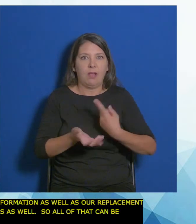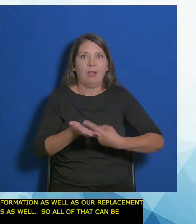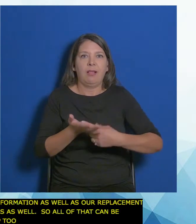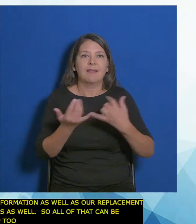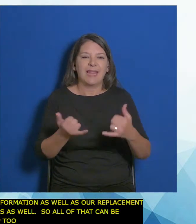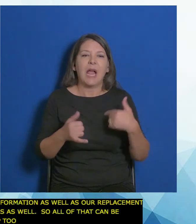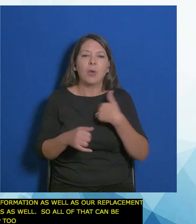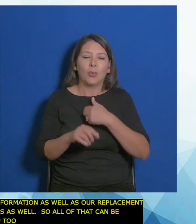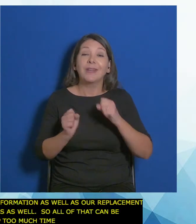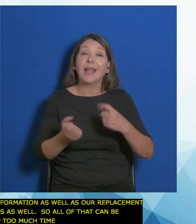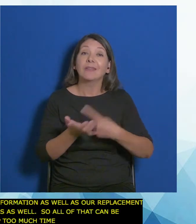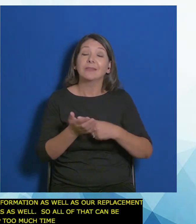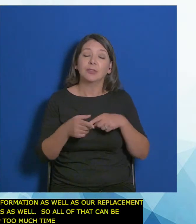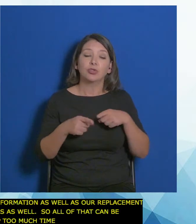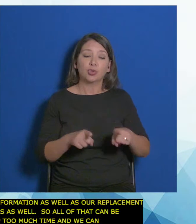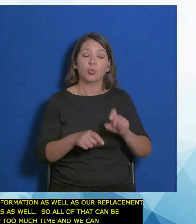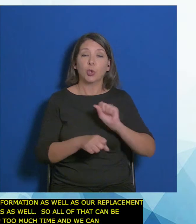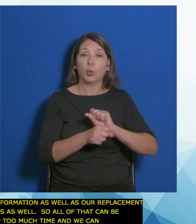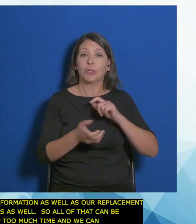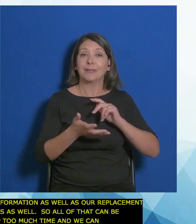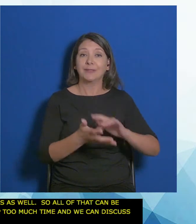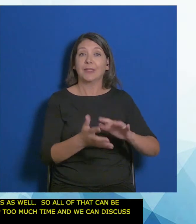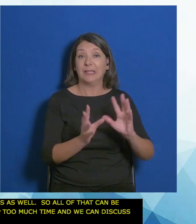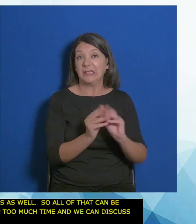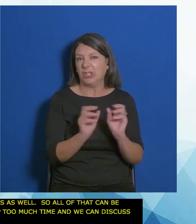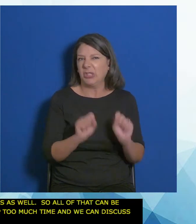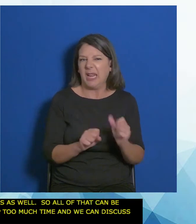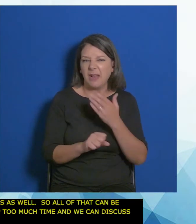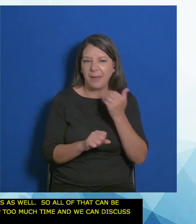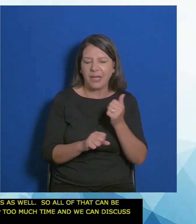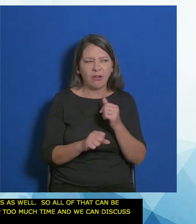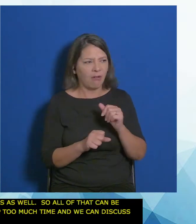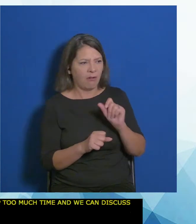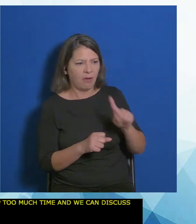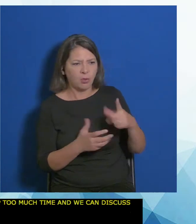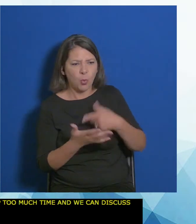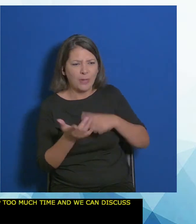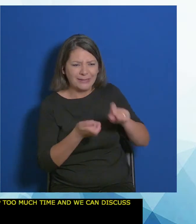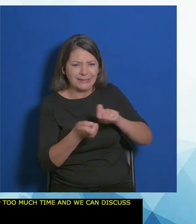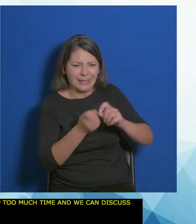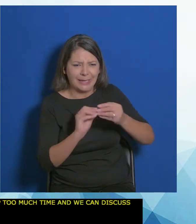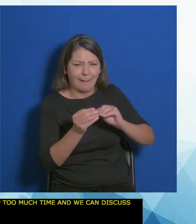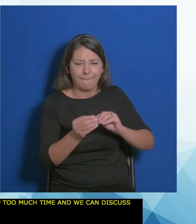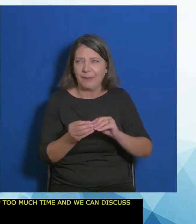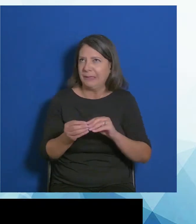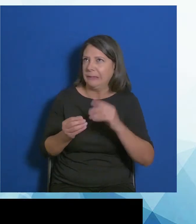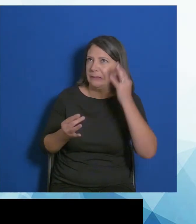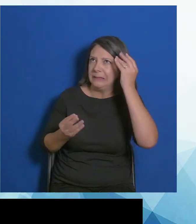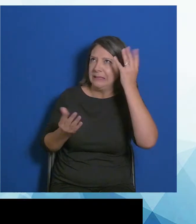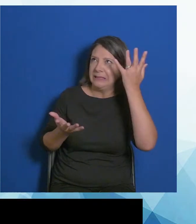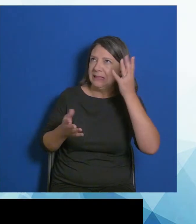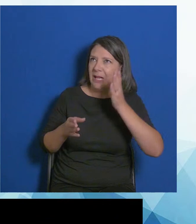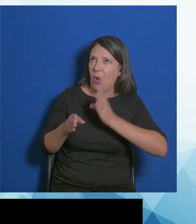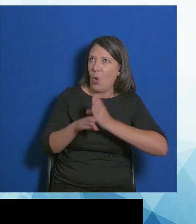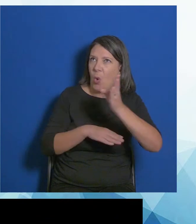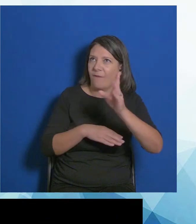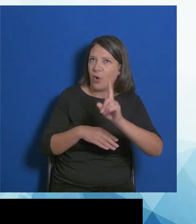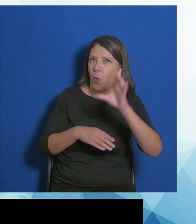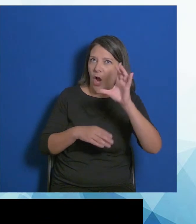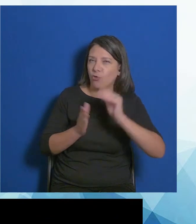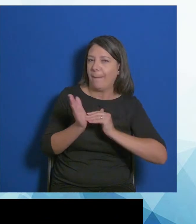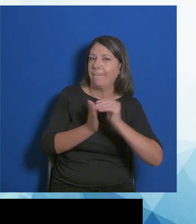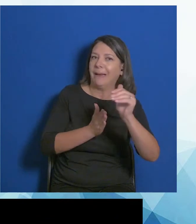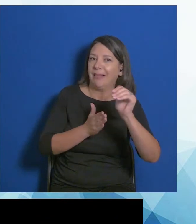session. Right, but what's the number? Off the top of my head, I'd have to go look, but it's well over $100+ million.